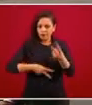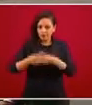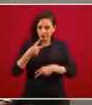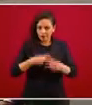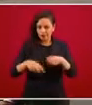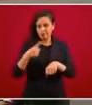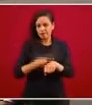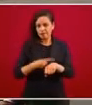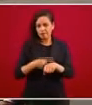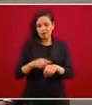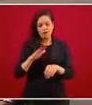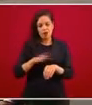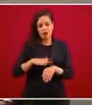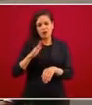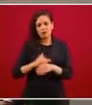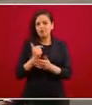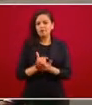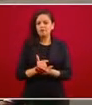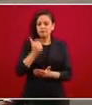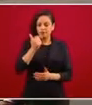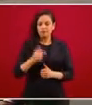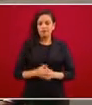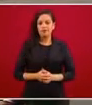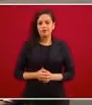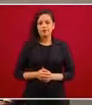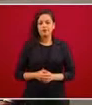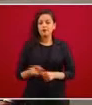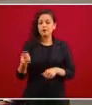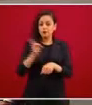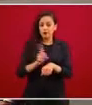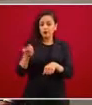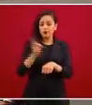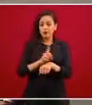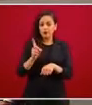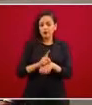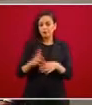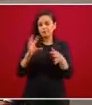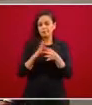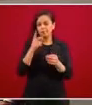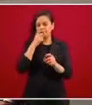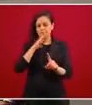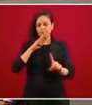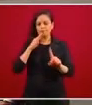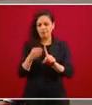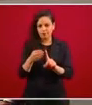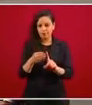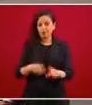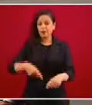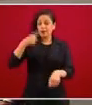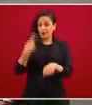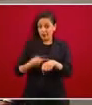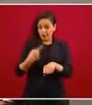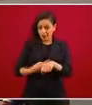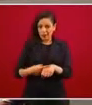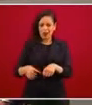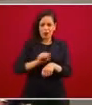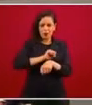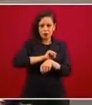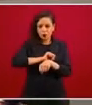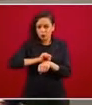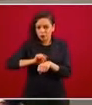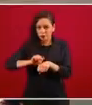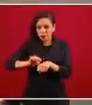So let me clear this out for you. The mild version of